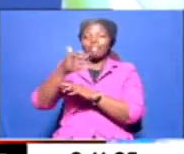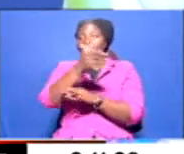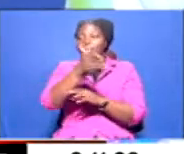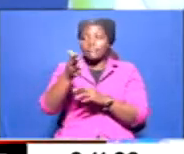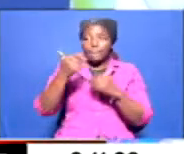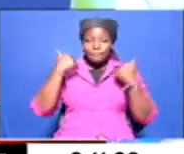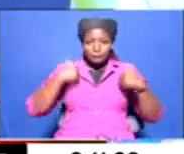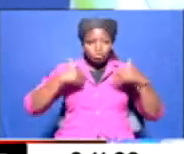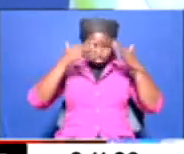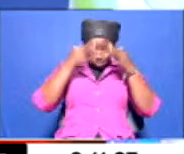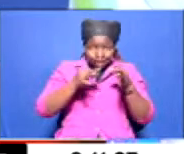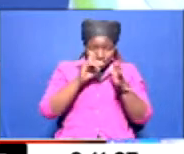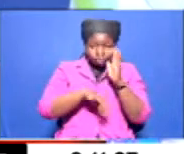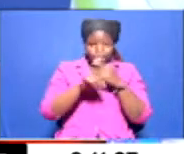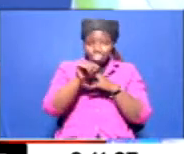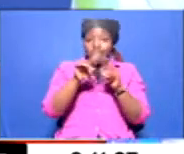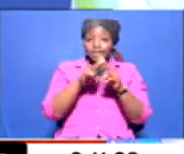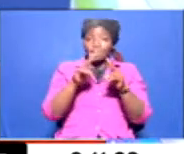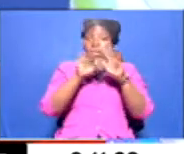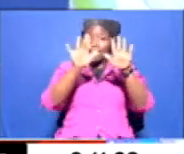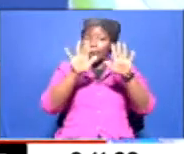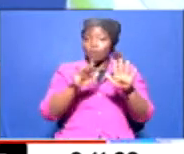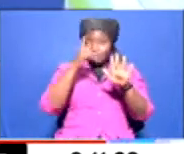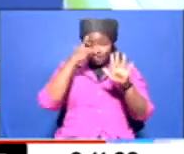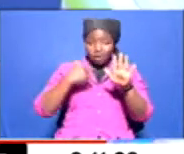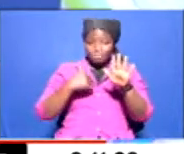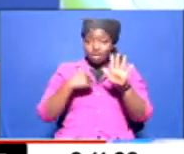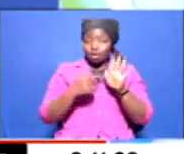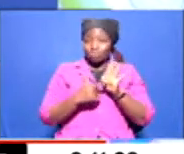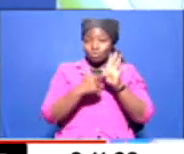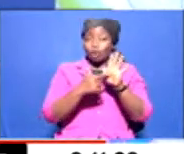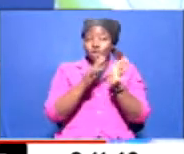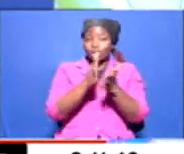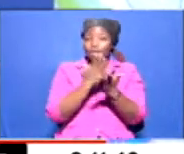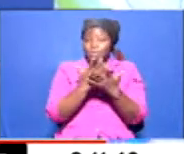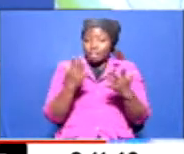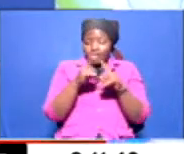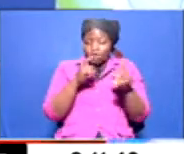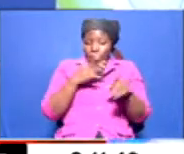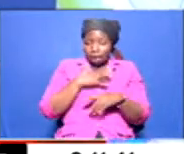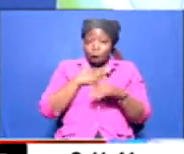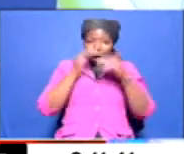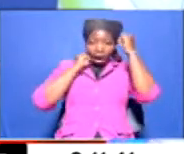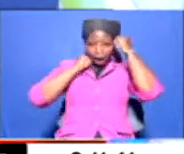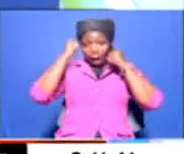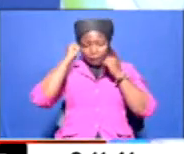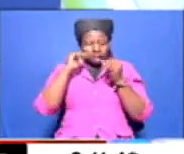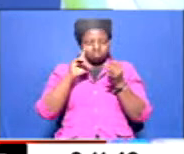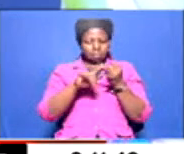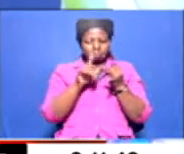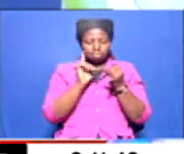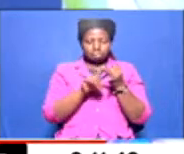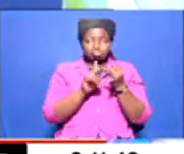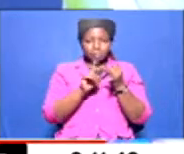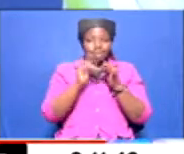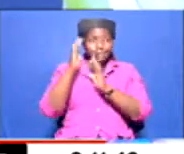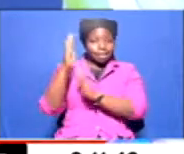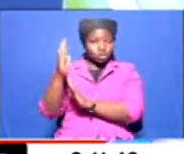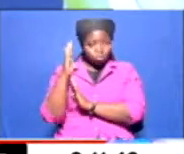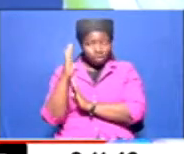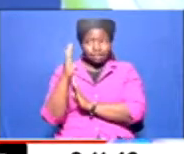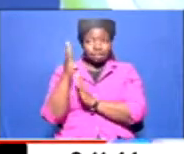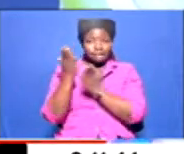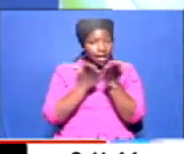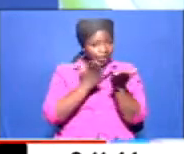is very important. We need to showcase some things from our military, from our security